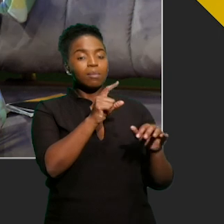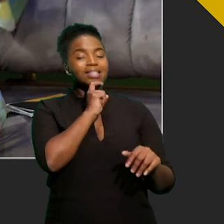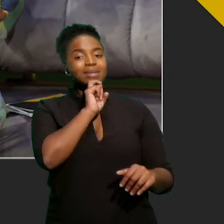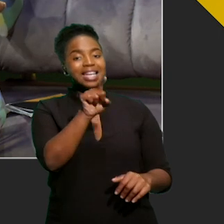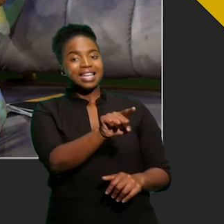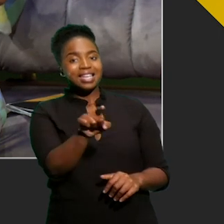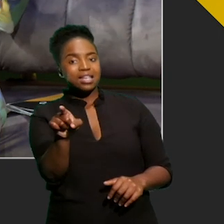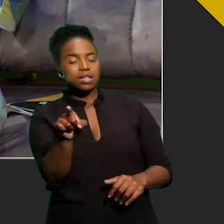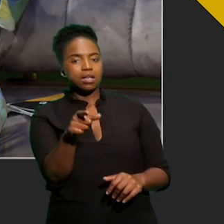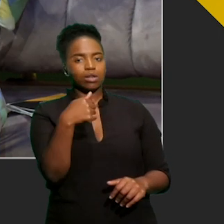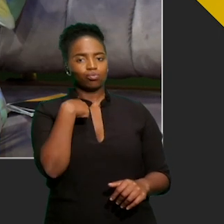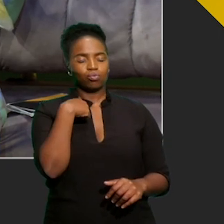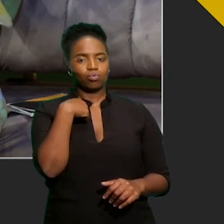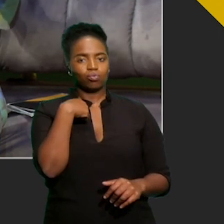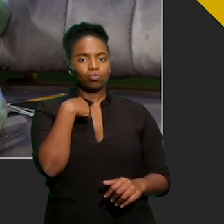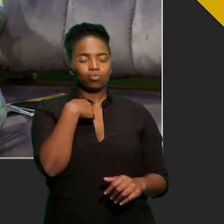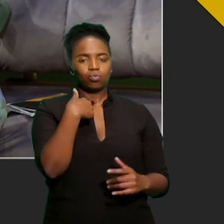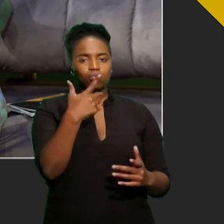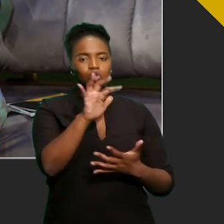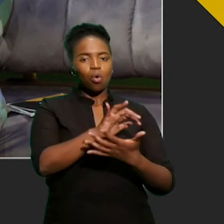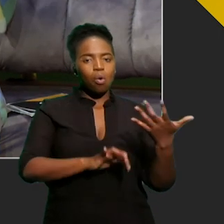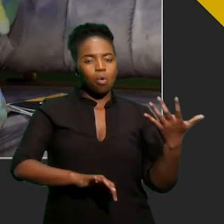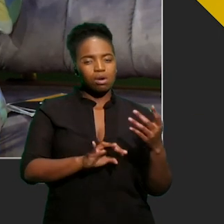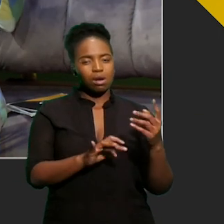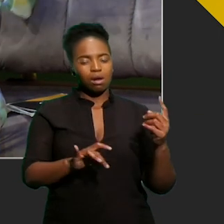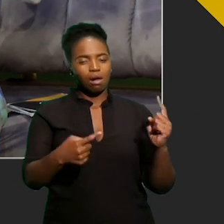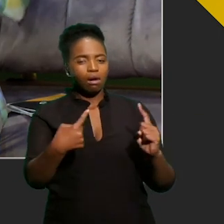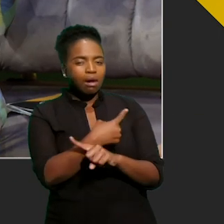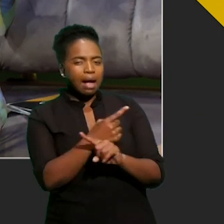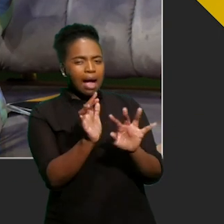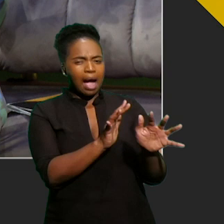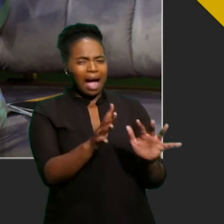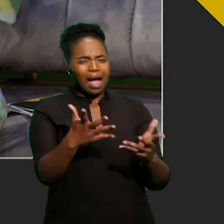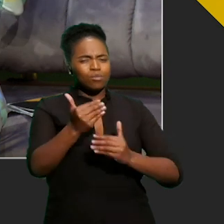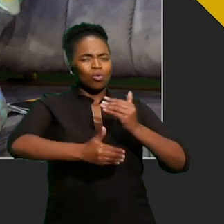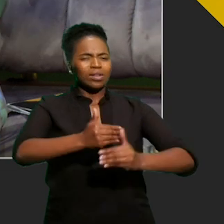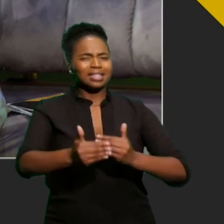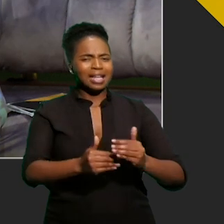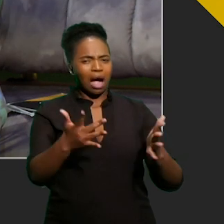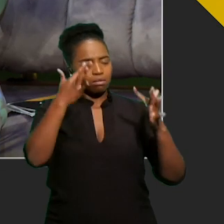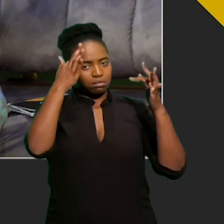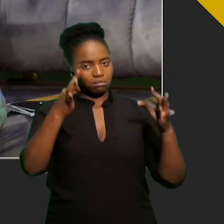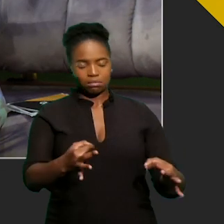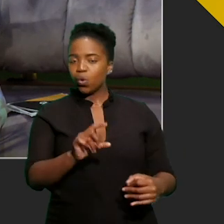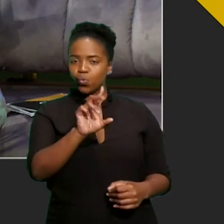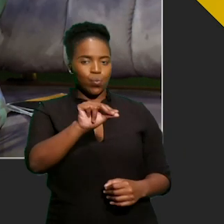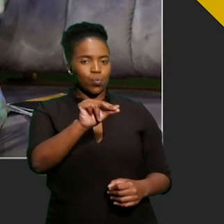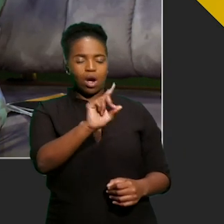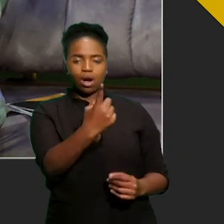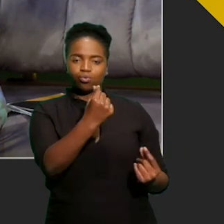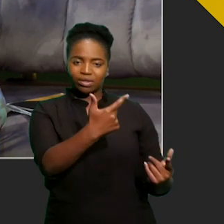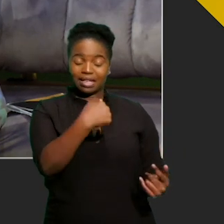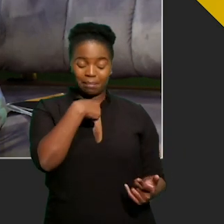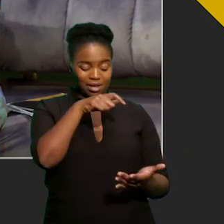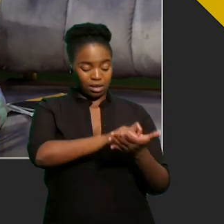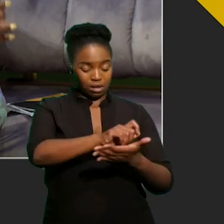be social climbers or to sway a certain story. Yeah. How then do you deal with that process? How do you make a decision to say, I'm not going to do that, I'm going to write